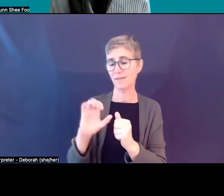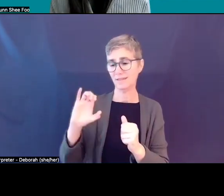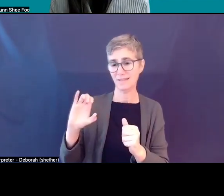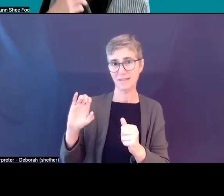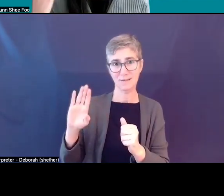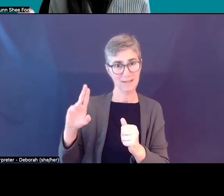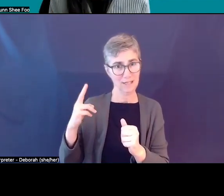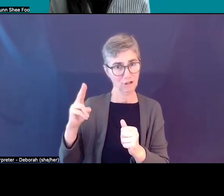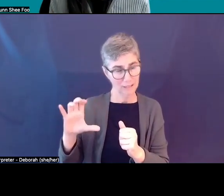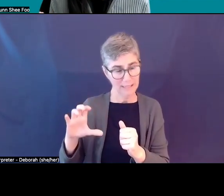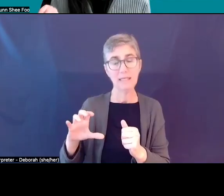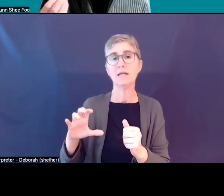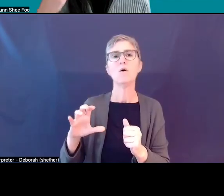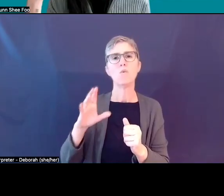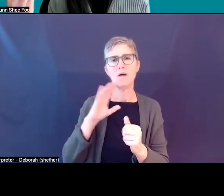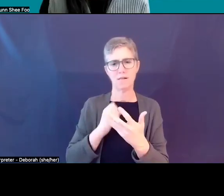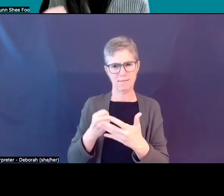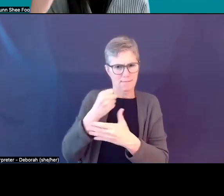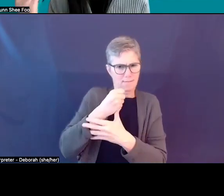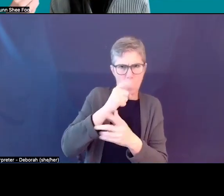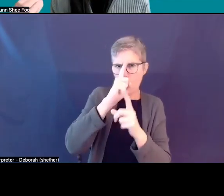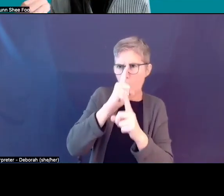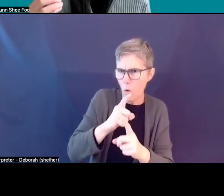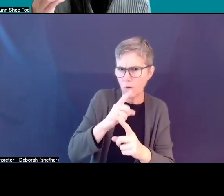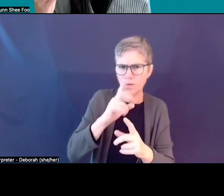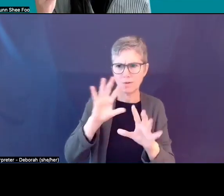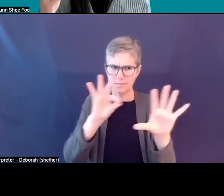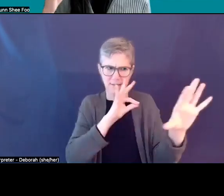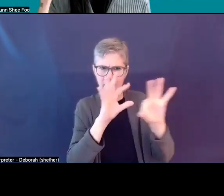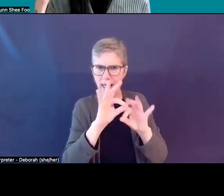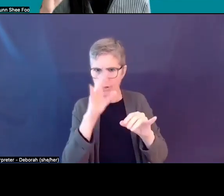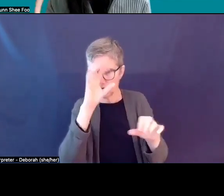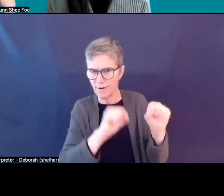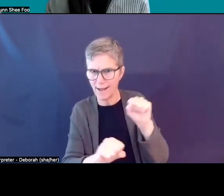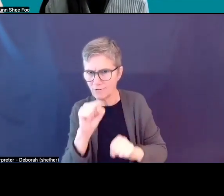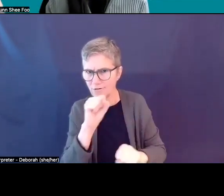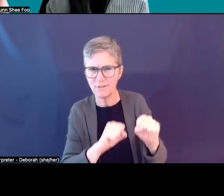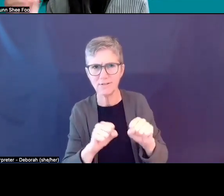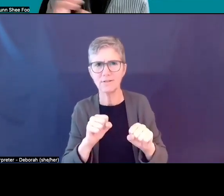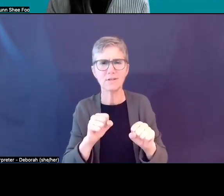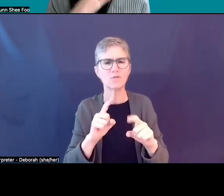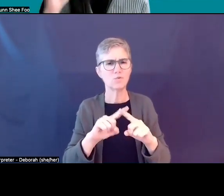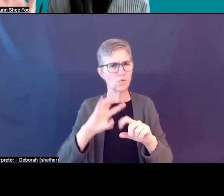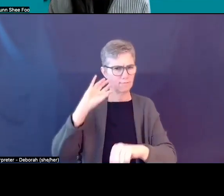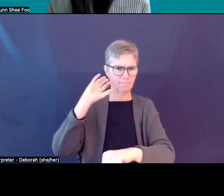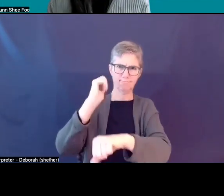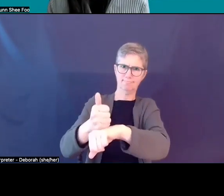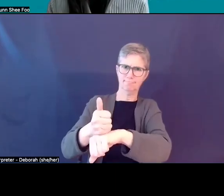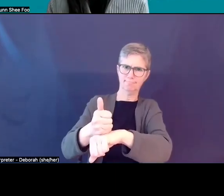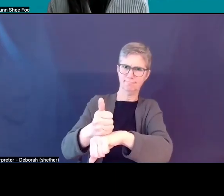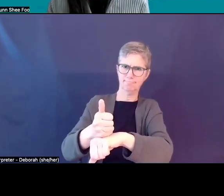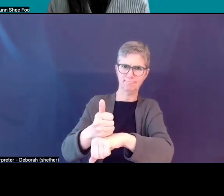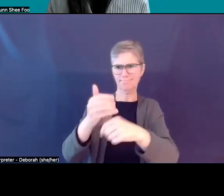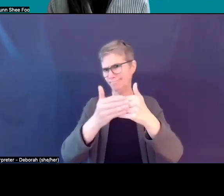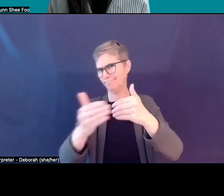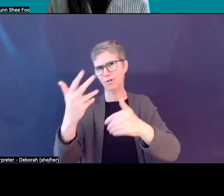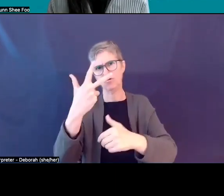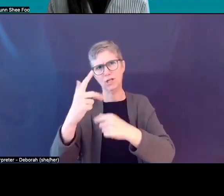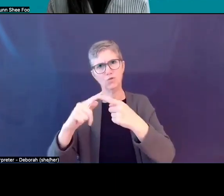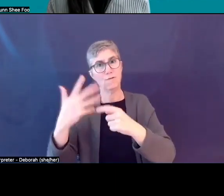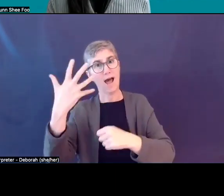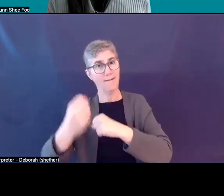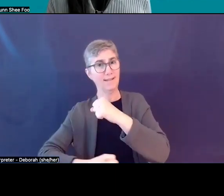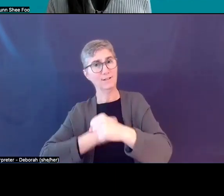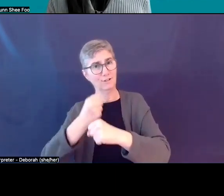CBHCs, will prioritize goals and select strategies for an executable, next 3 to 5 year